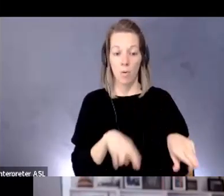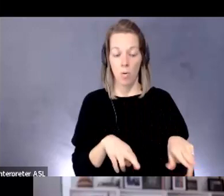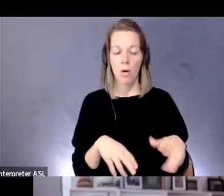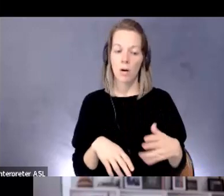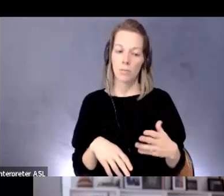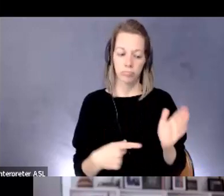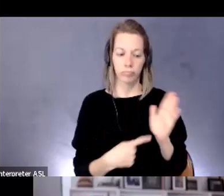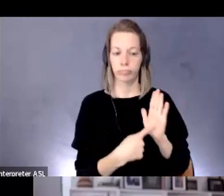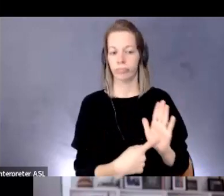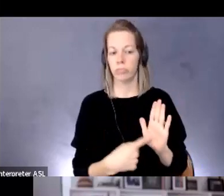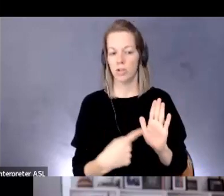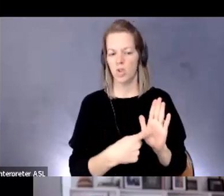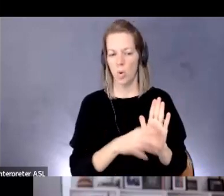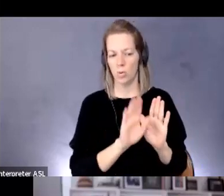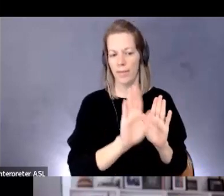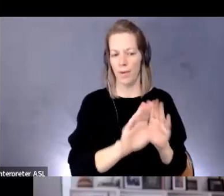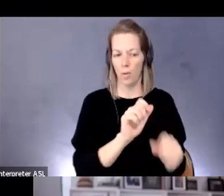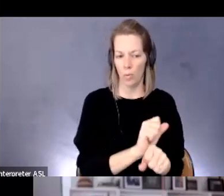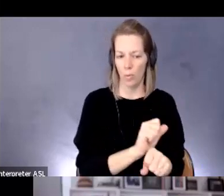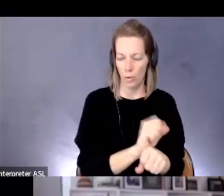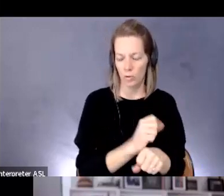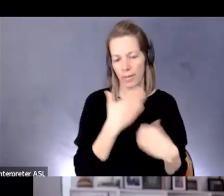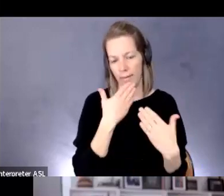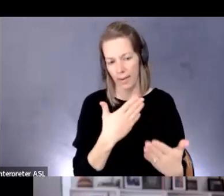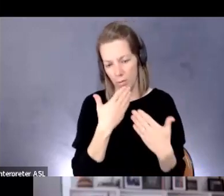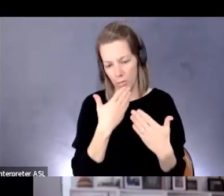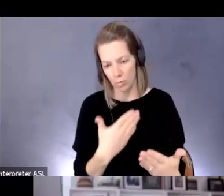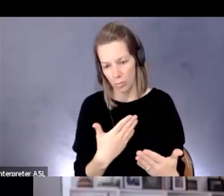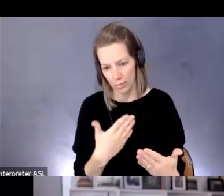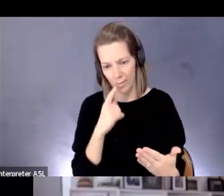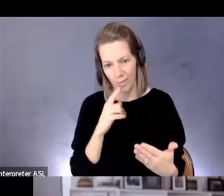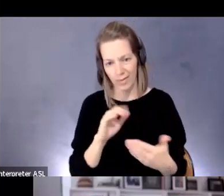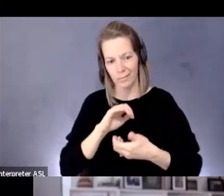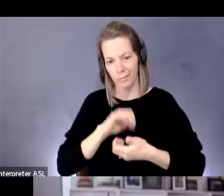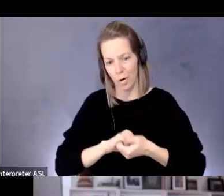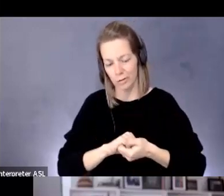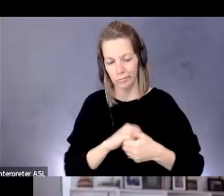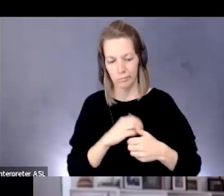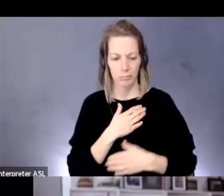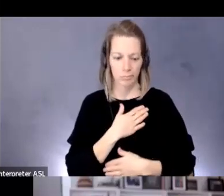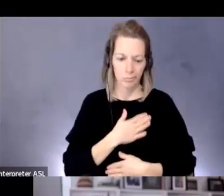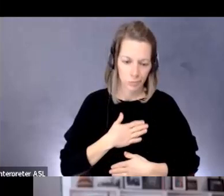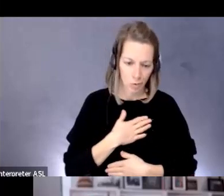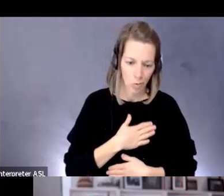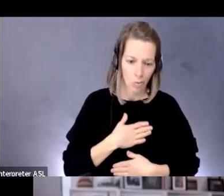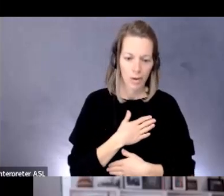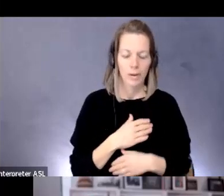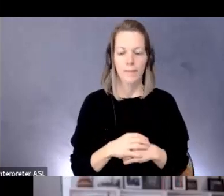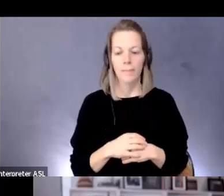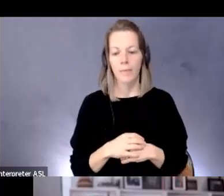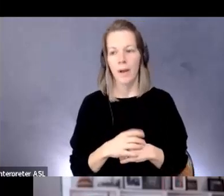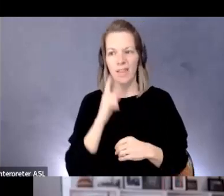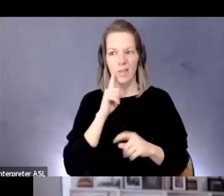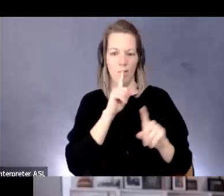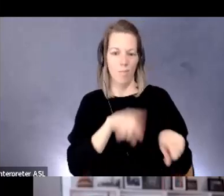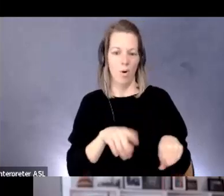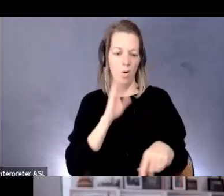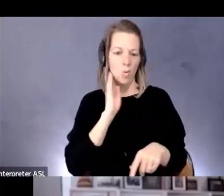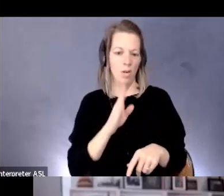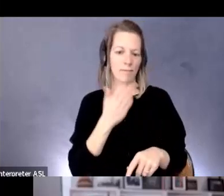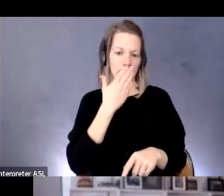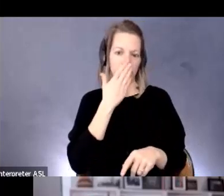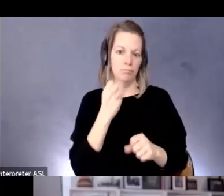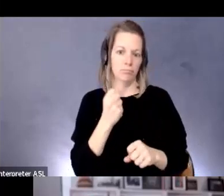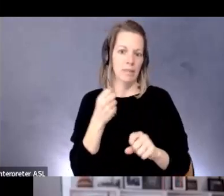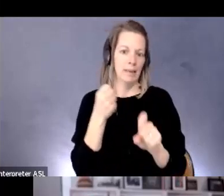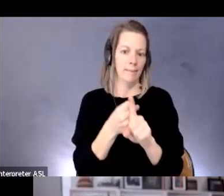really reflects that commitment. So thank you so much for this partnership. We've enjoyed it, and we think the report is going to have a great impact.